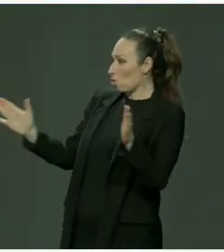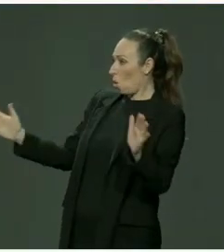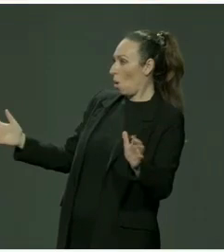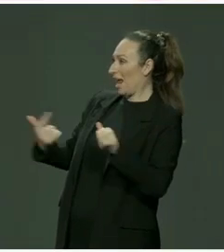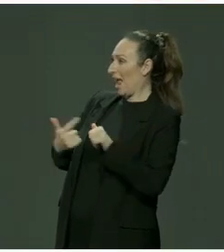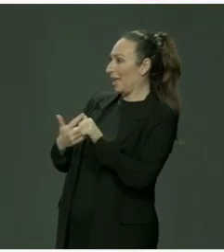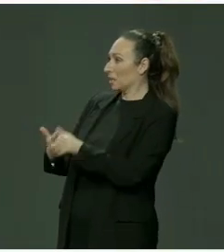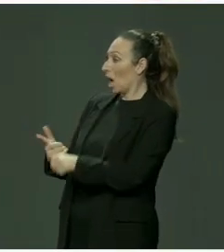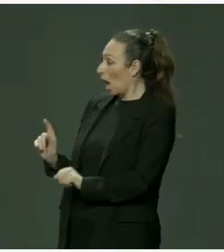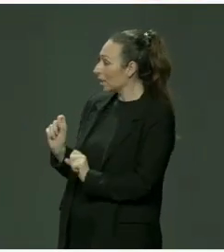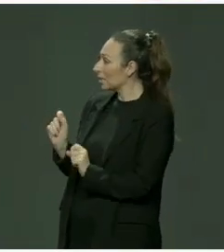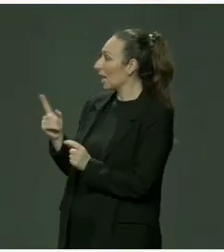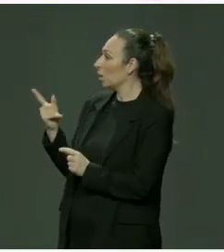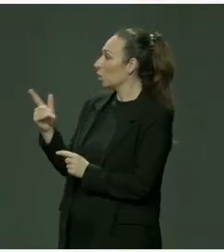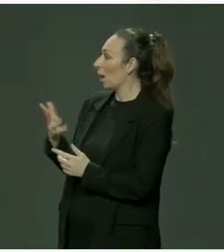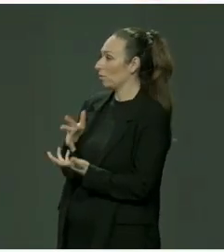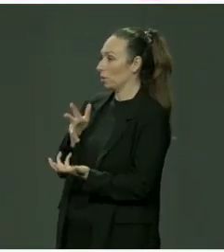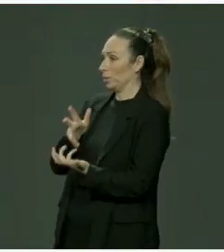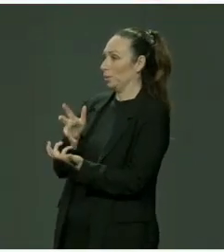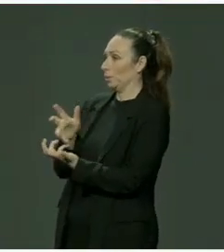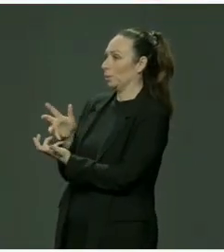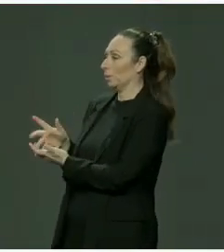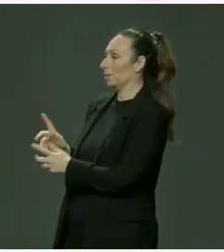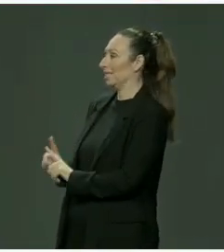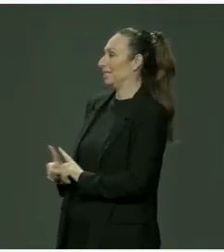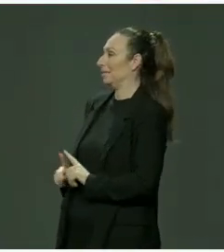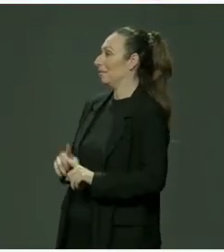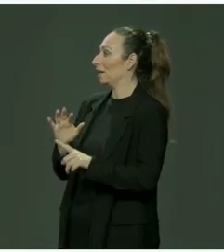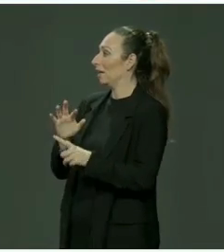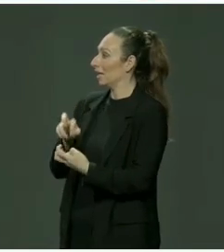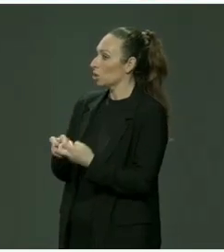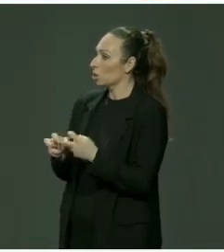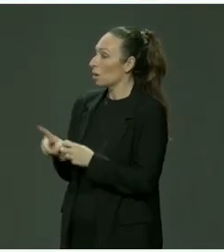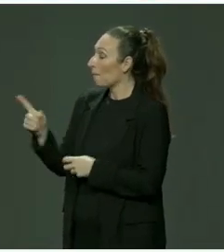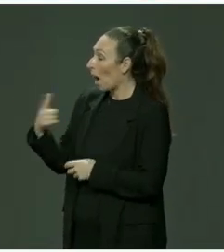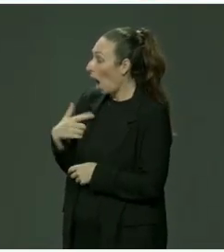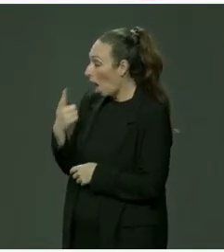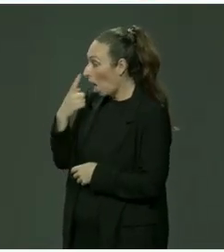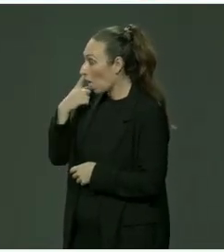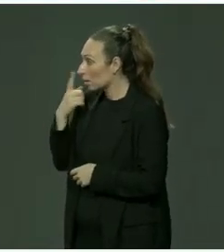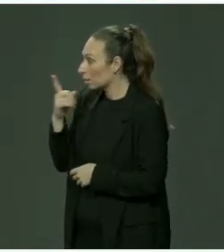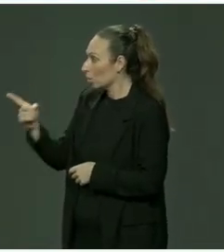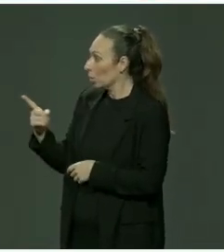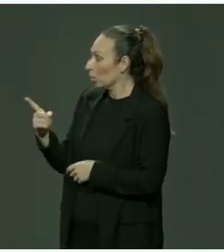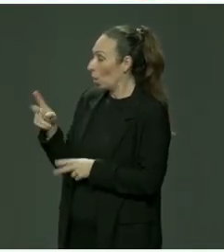understand that you have to deal with a lot of broad issues. What I picked up on was you do look at mortgages,